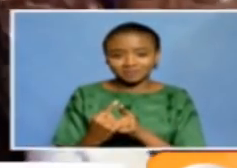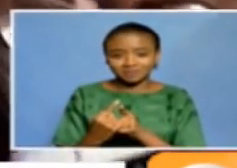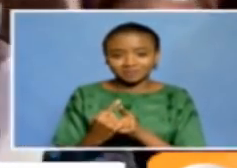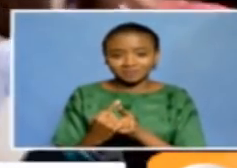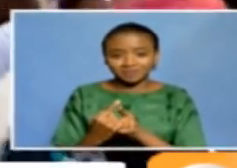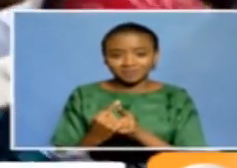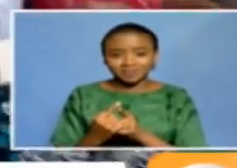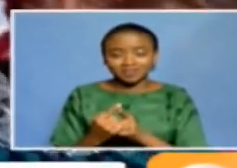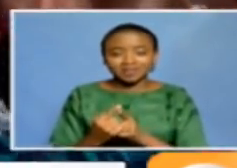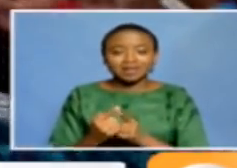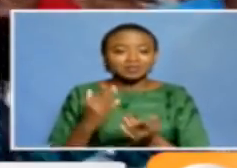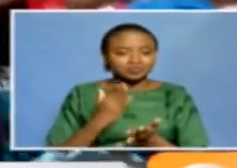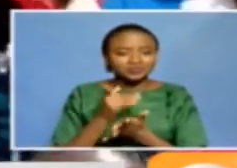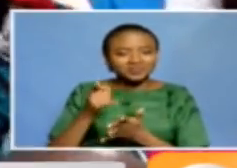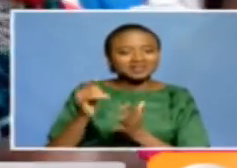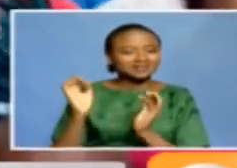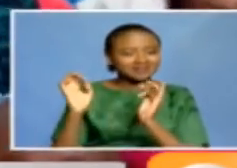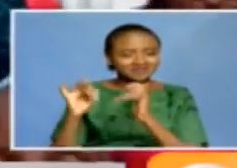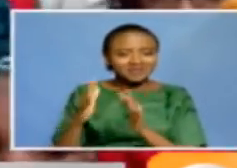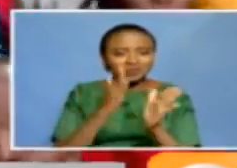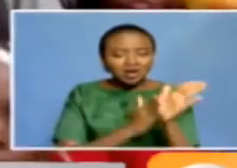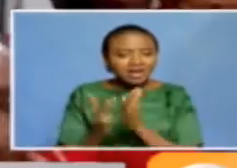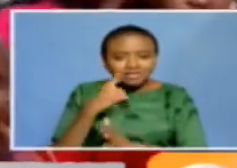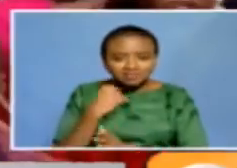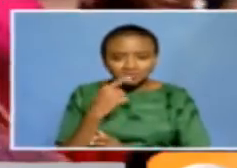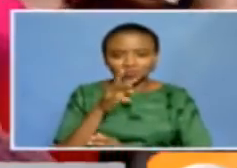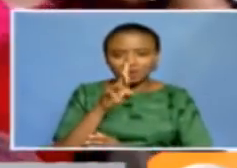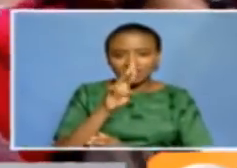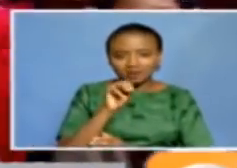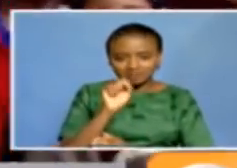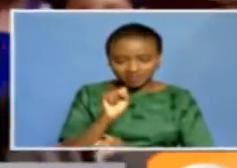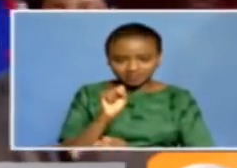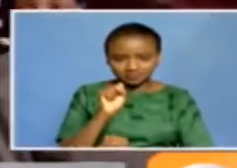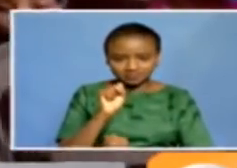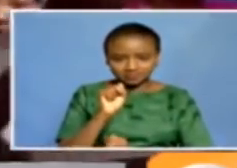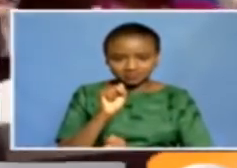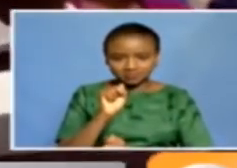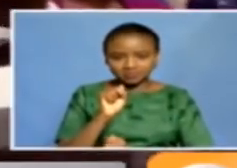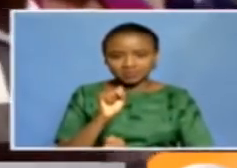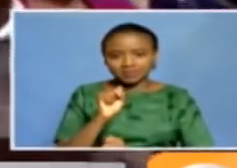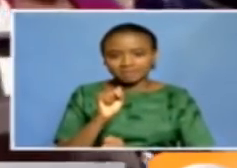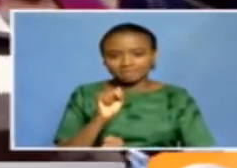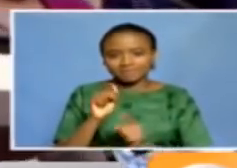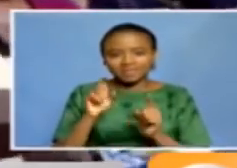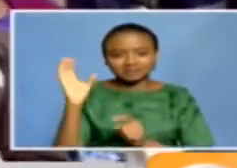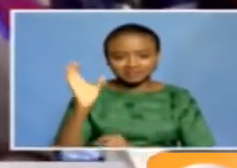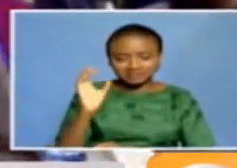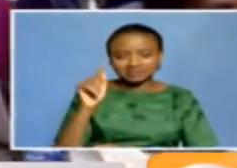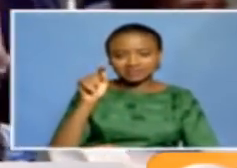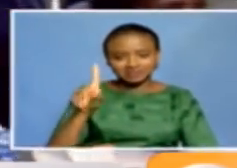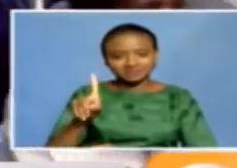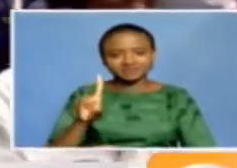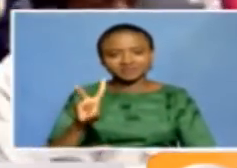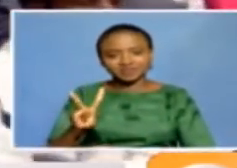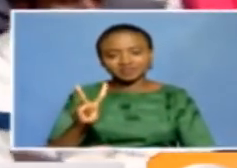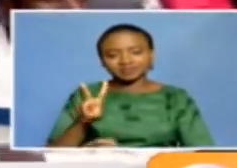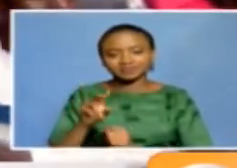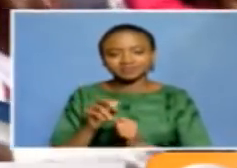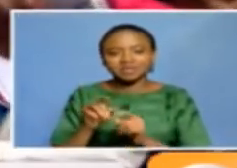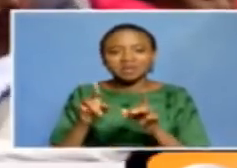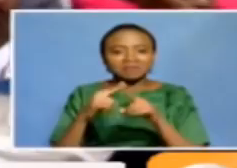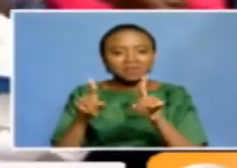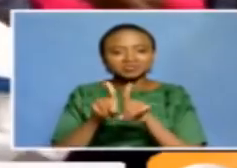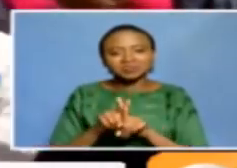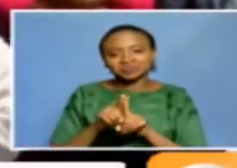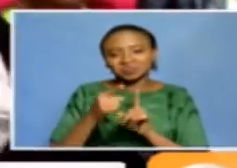event organized by Royal Media, Moro Media Services, of course, our Citizen TV, but also in conjunction with every other